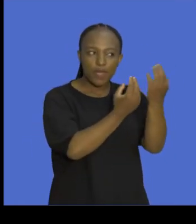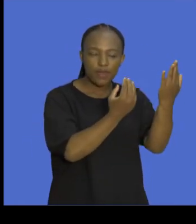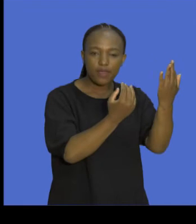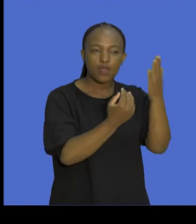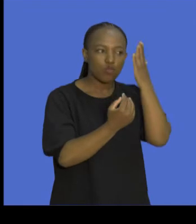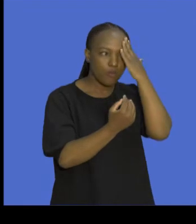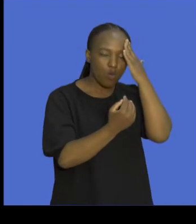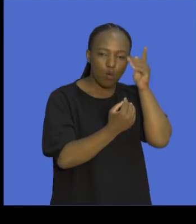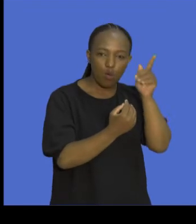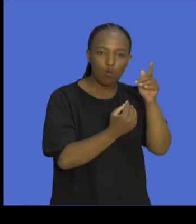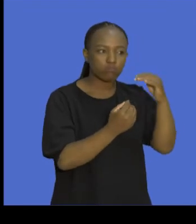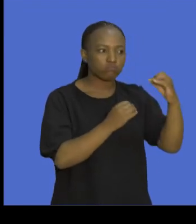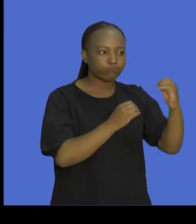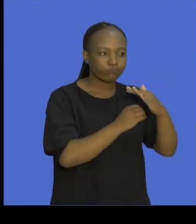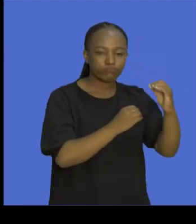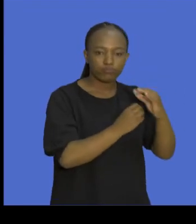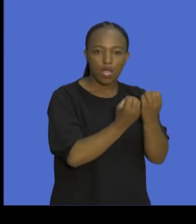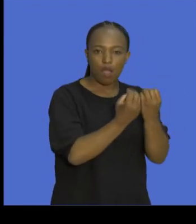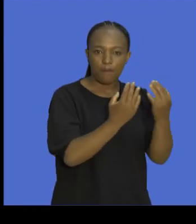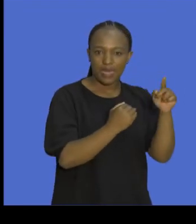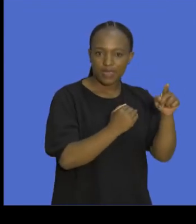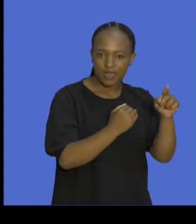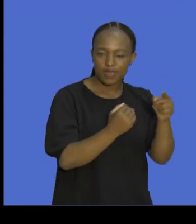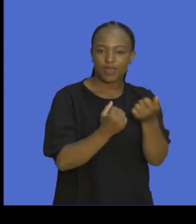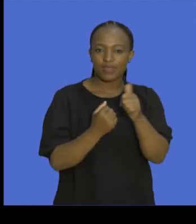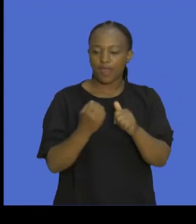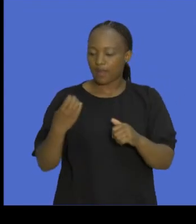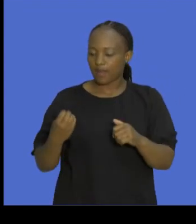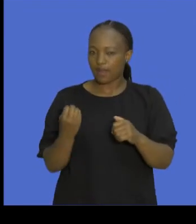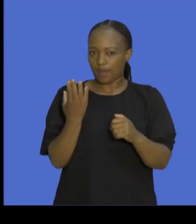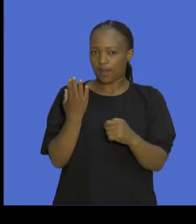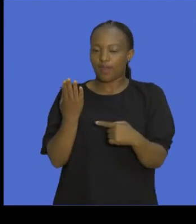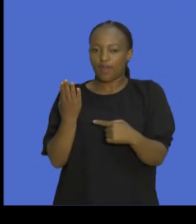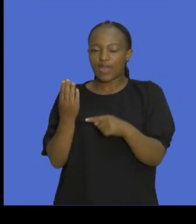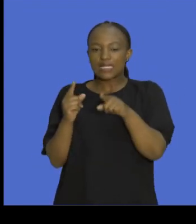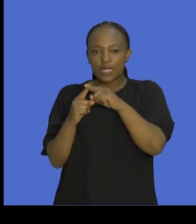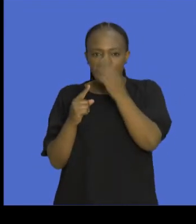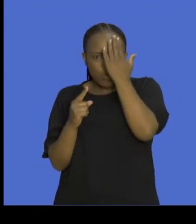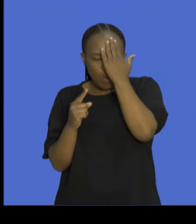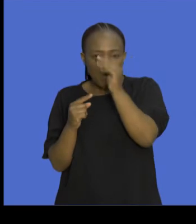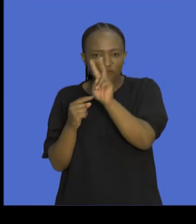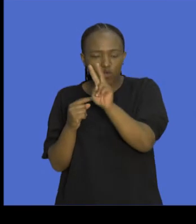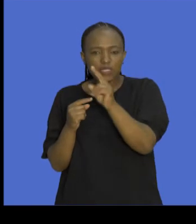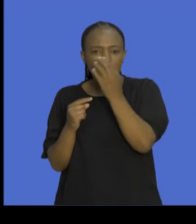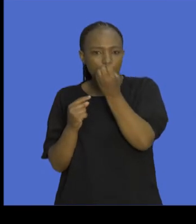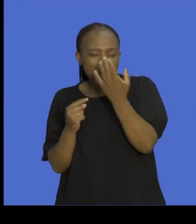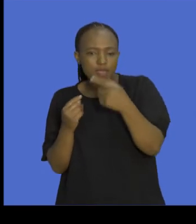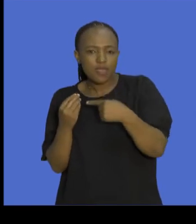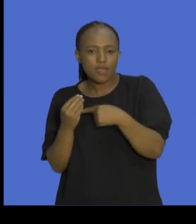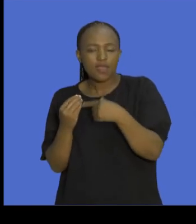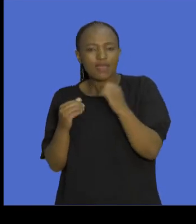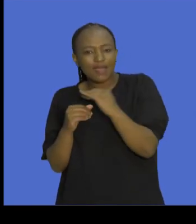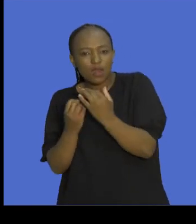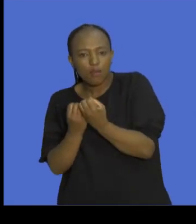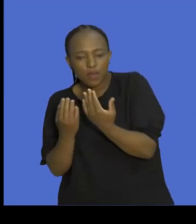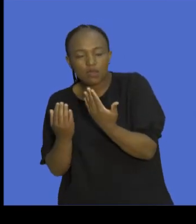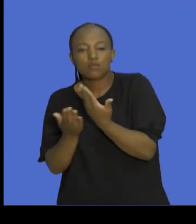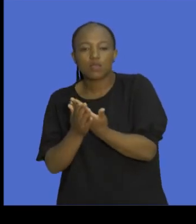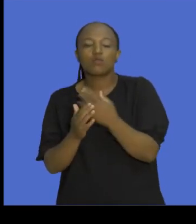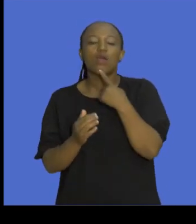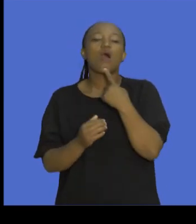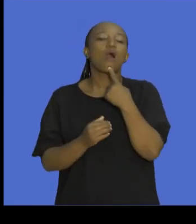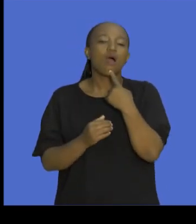how much current flows through each one of those. That's why we were able to get, verify the 2 ohms as